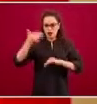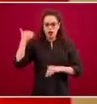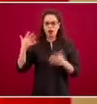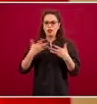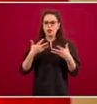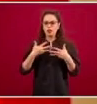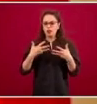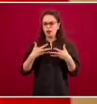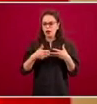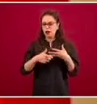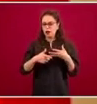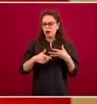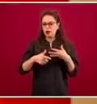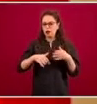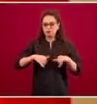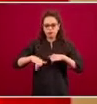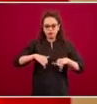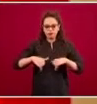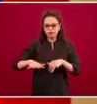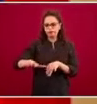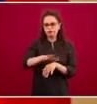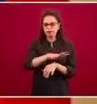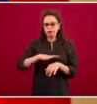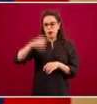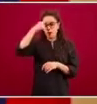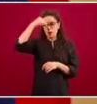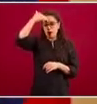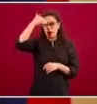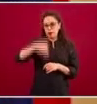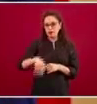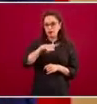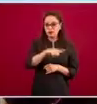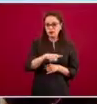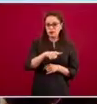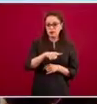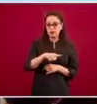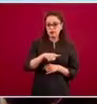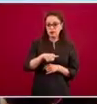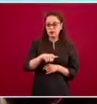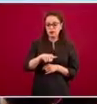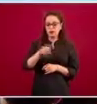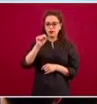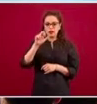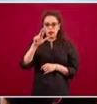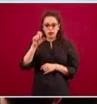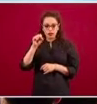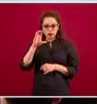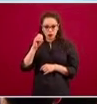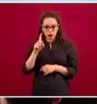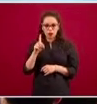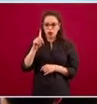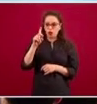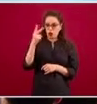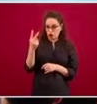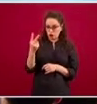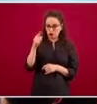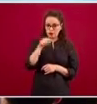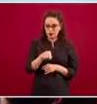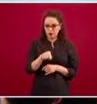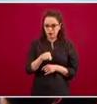viruses. And you may remember that we had these mapping operations in the beginning in order to know if